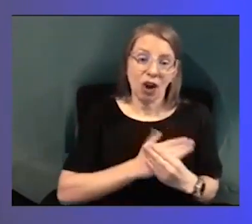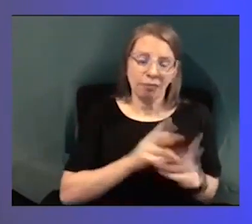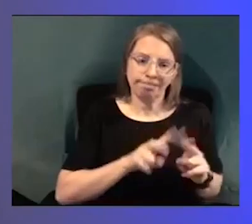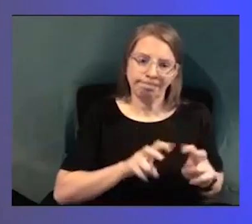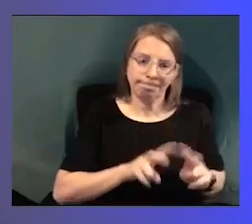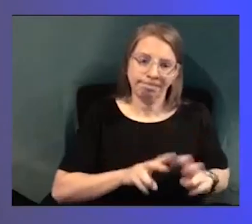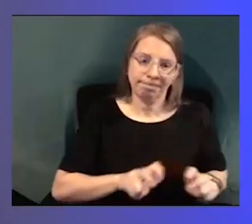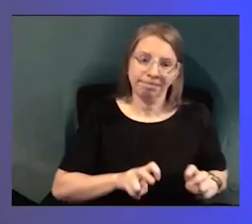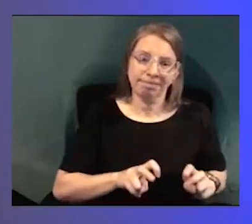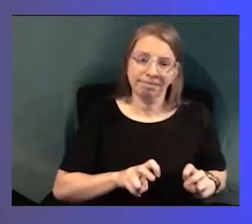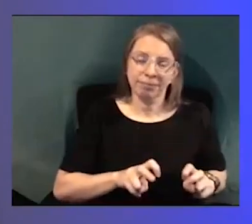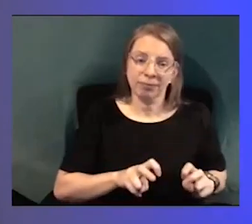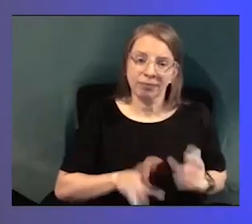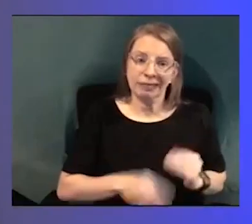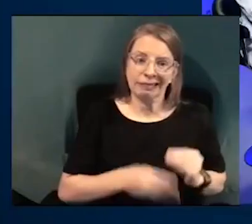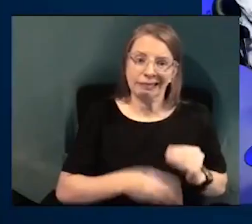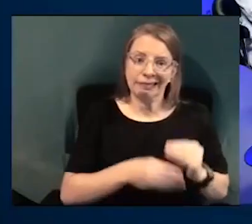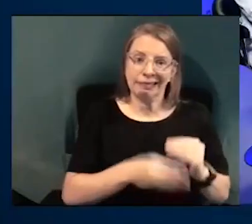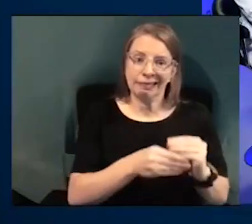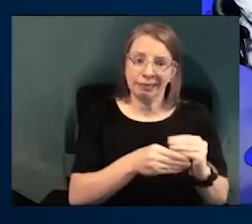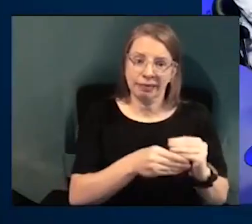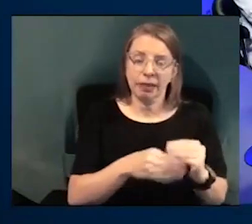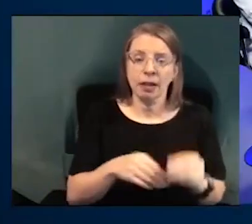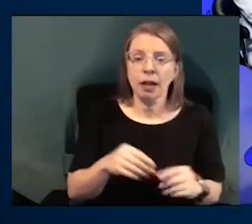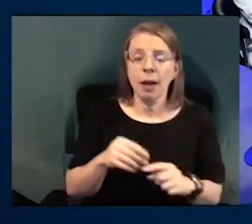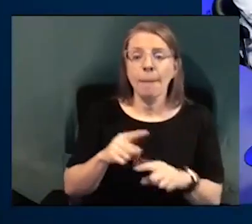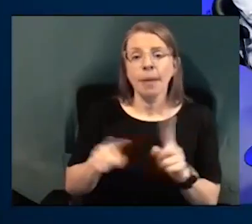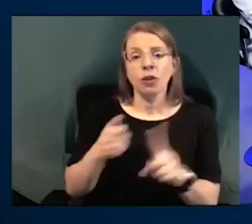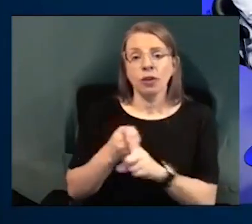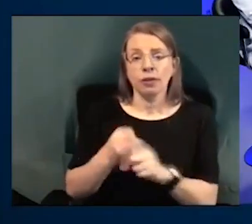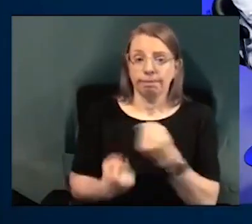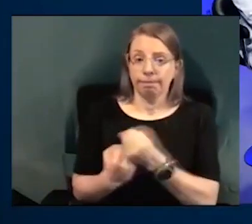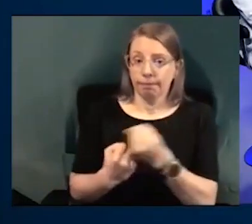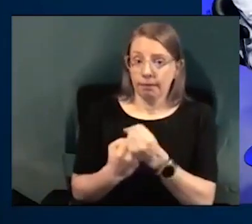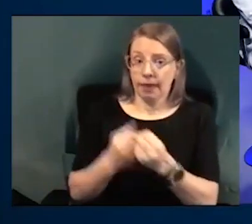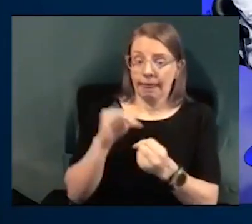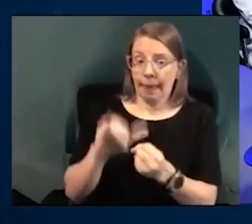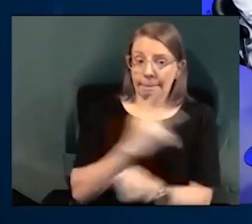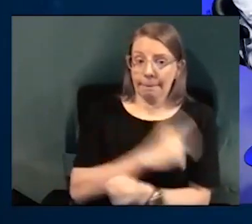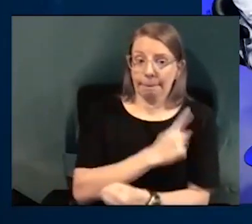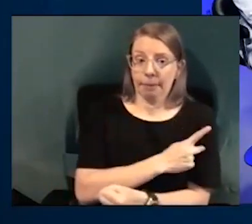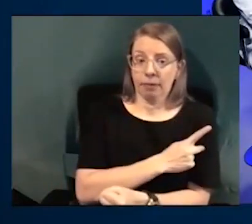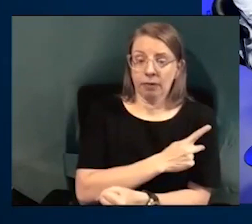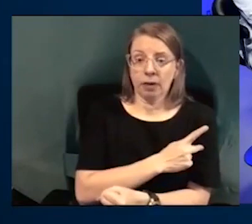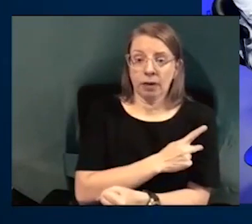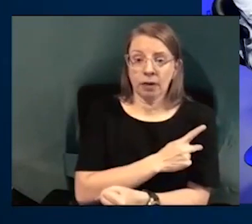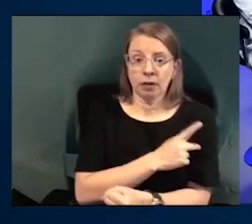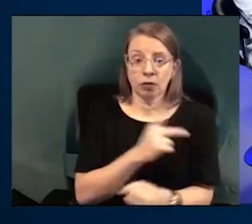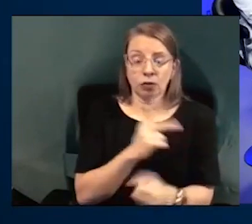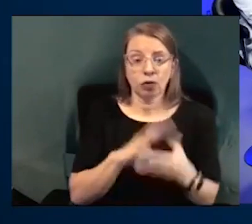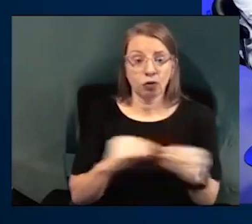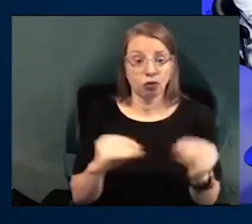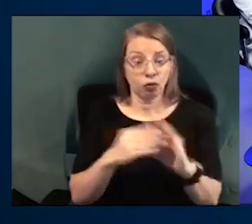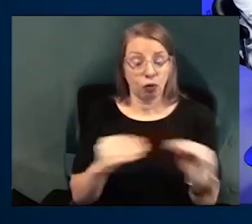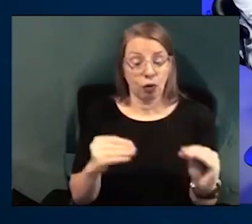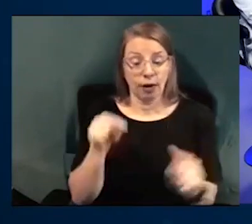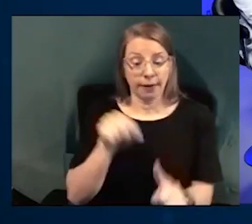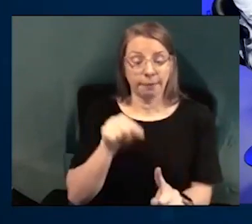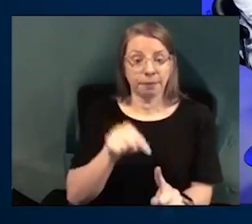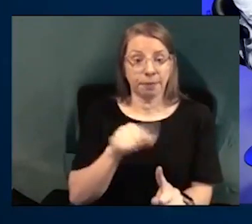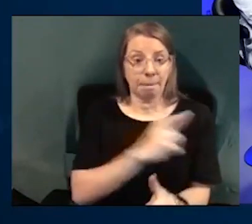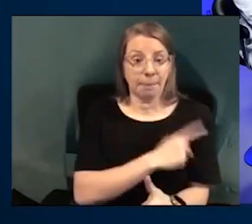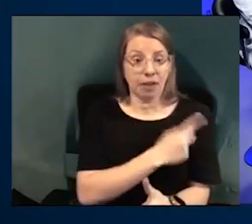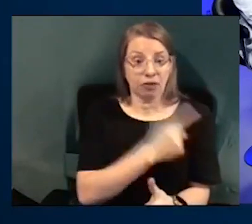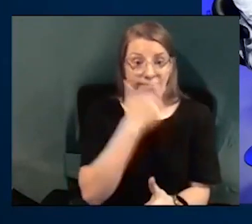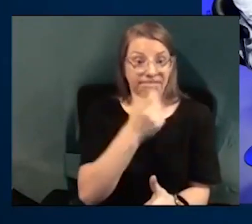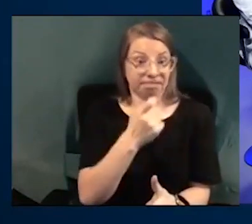you did go to bat for that patient. The other thing about that story too is that I found super interesting was this patient came in